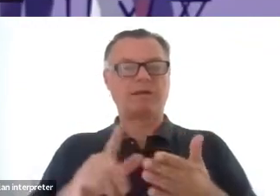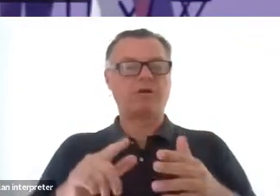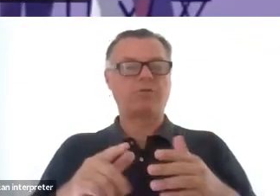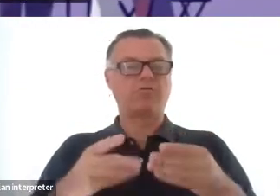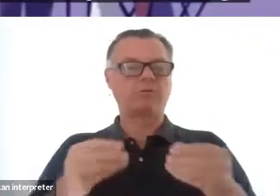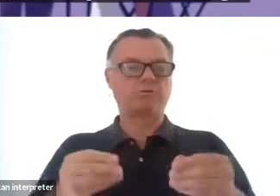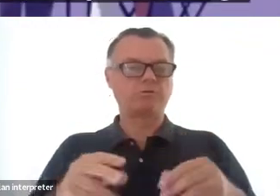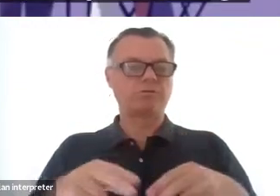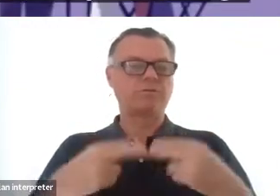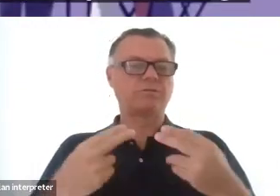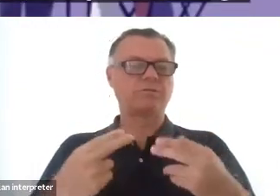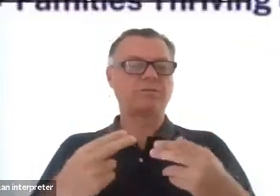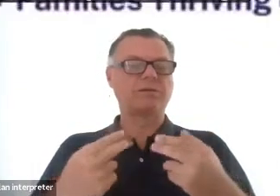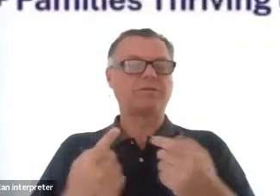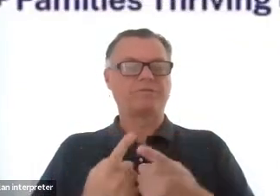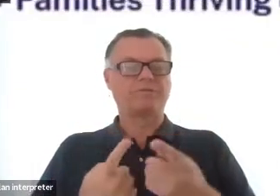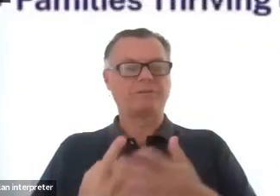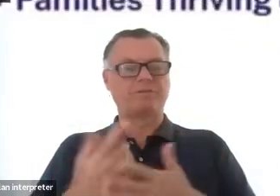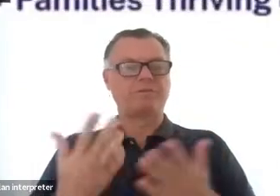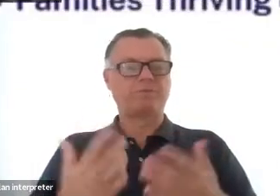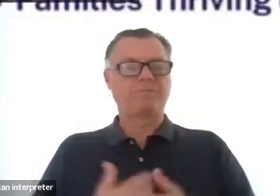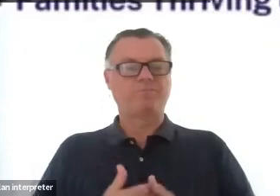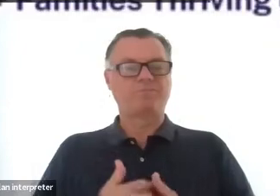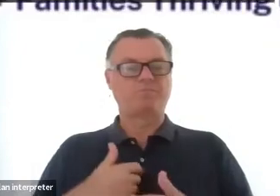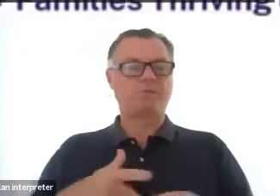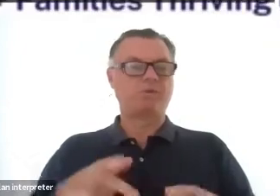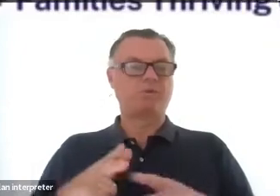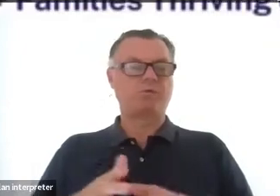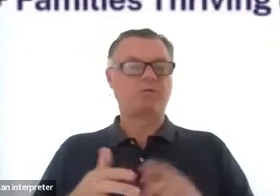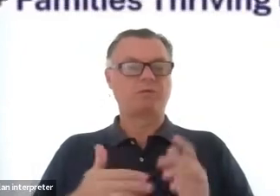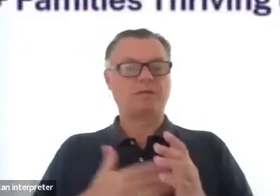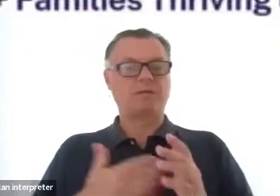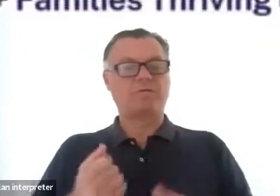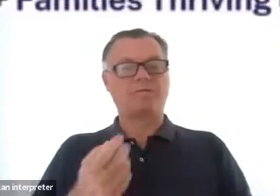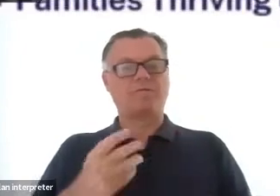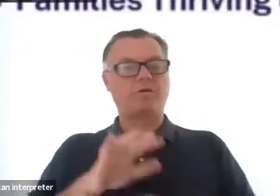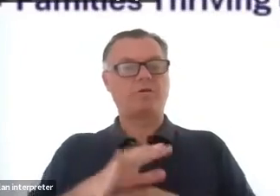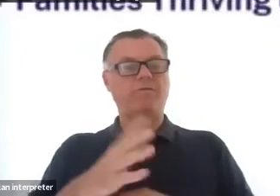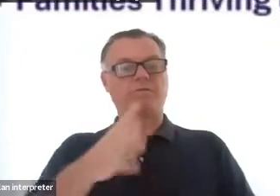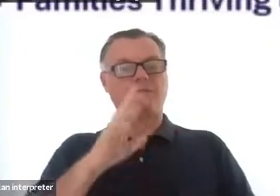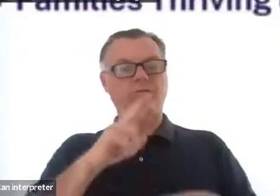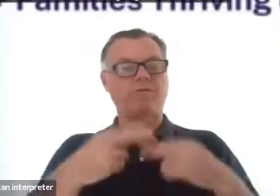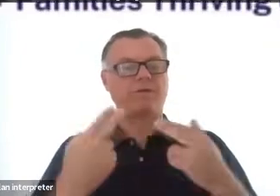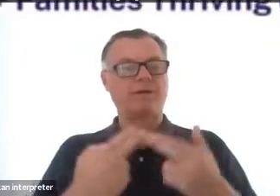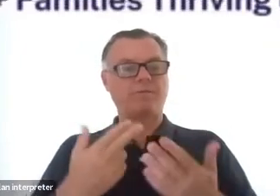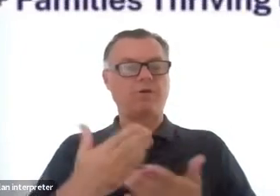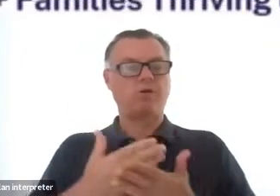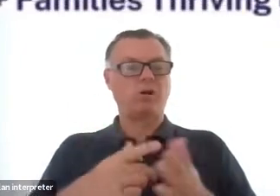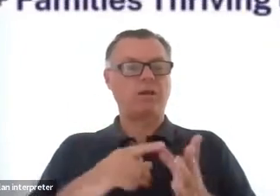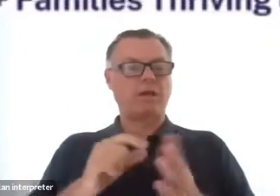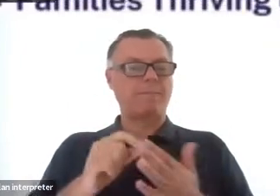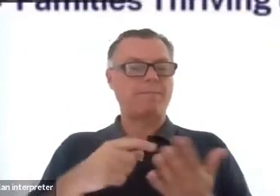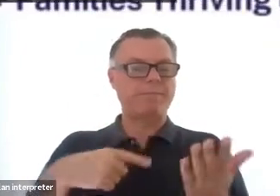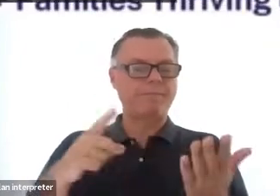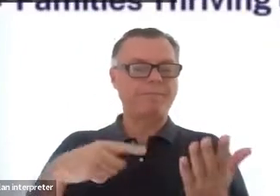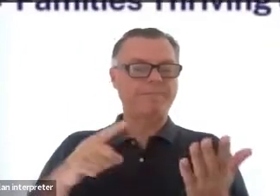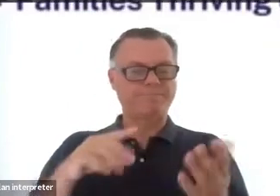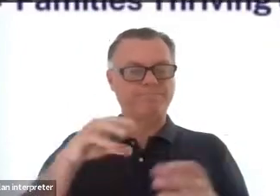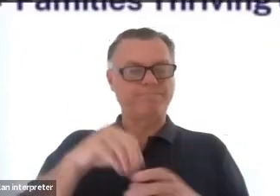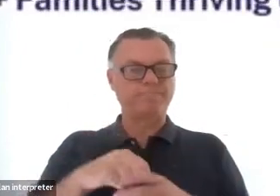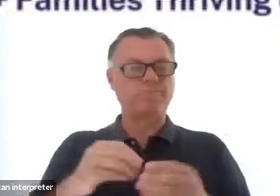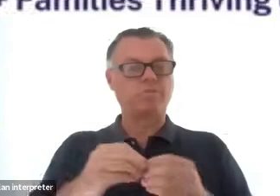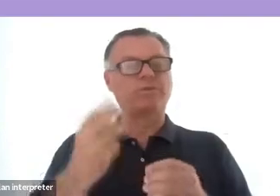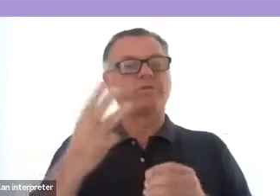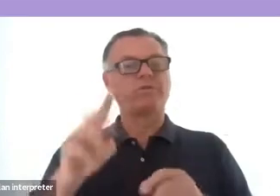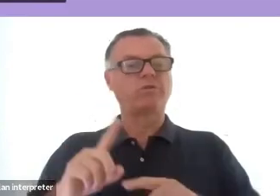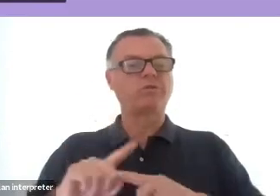events, and journaling. Since our launch, we have now 400 plus families thriving on the app who have participated in more than 30